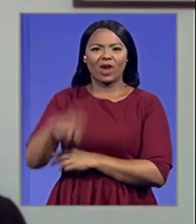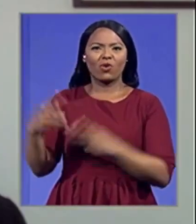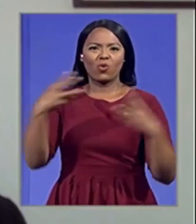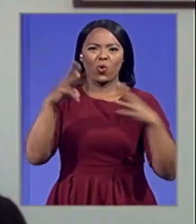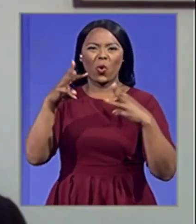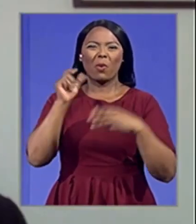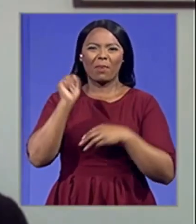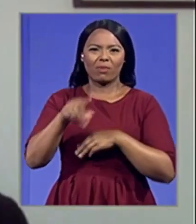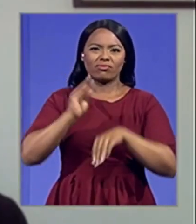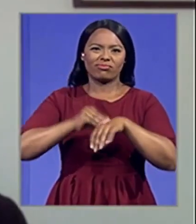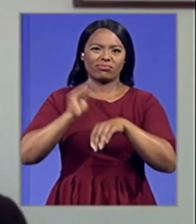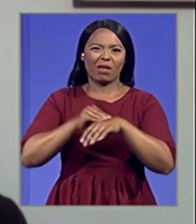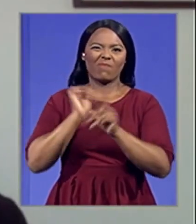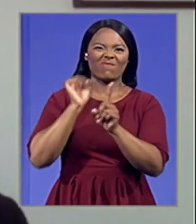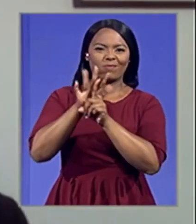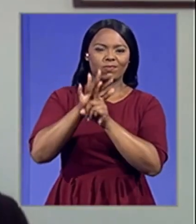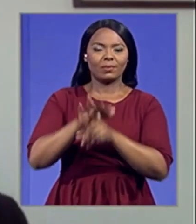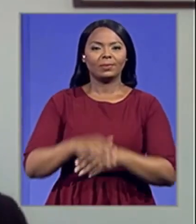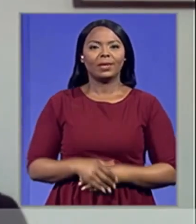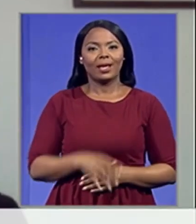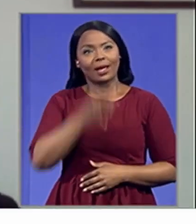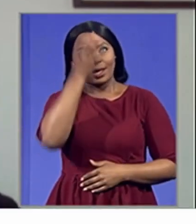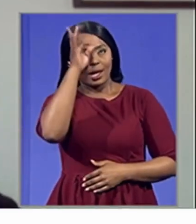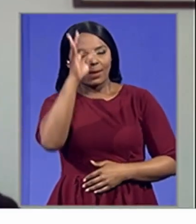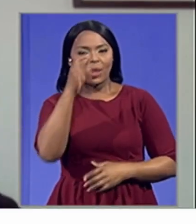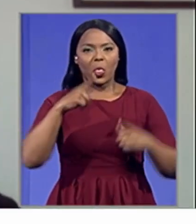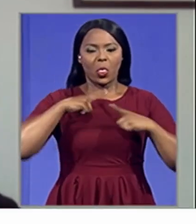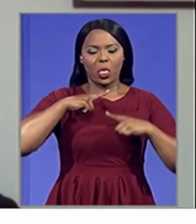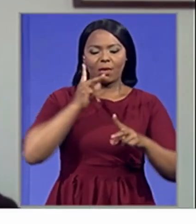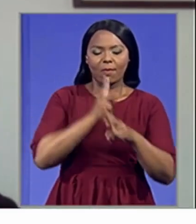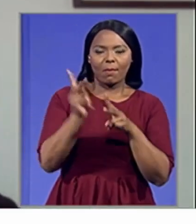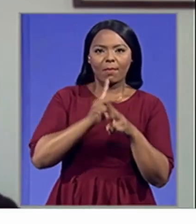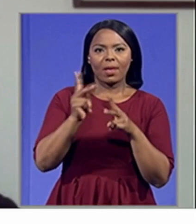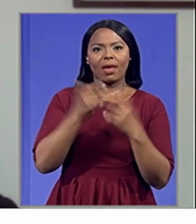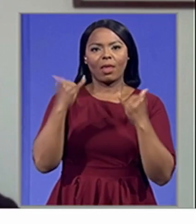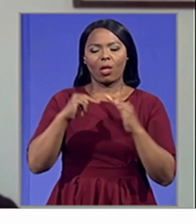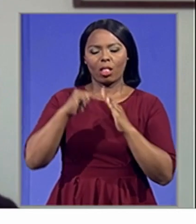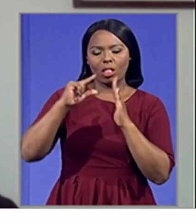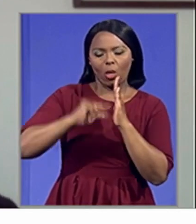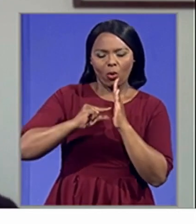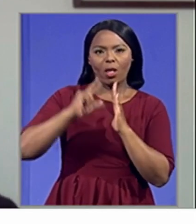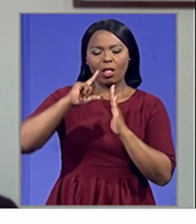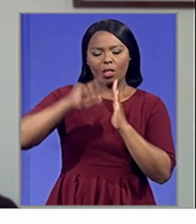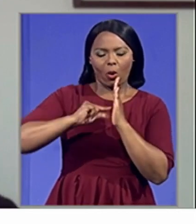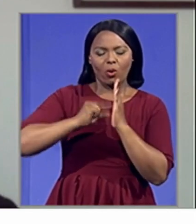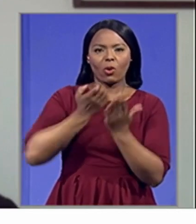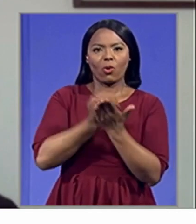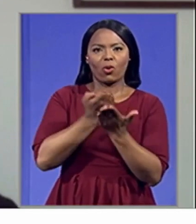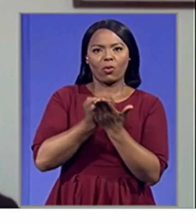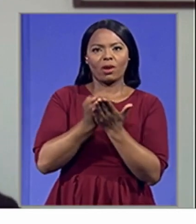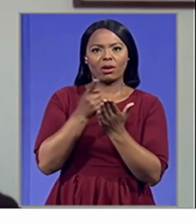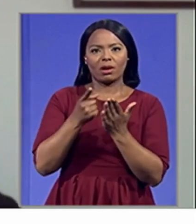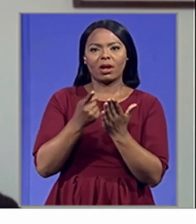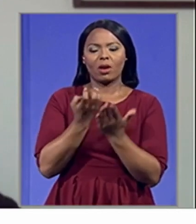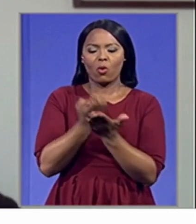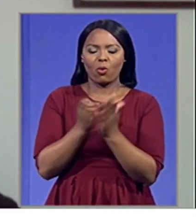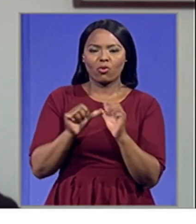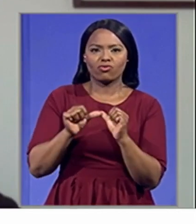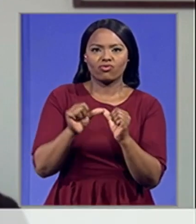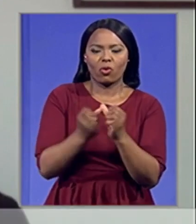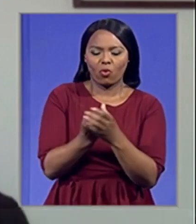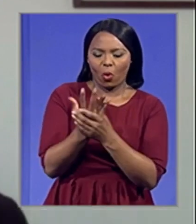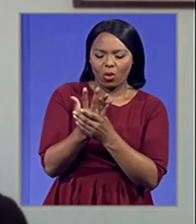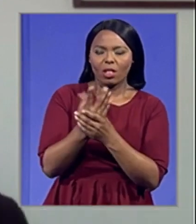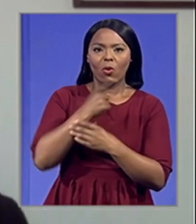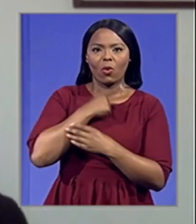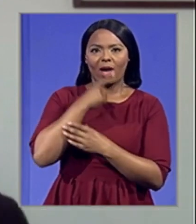The government should be prudent and plan for low and sustained low economic growth. The government would